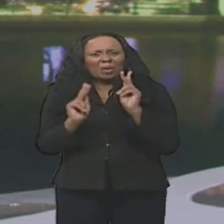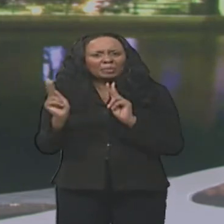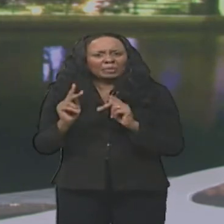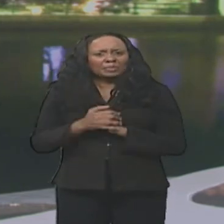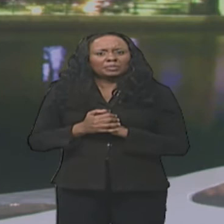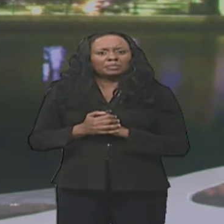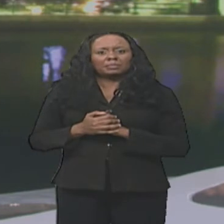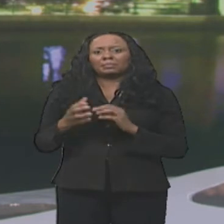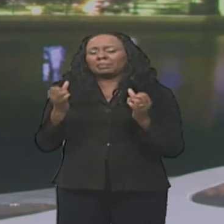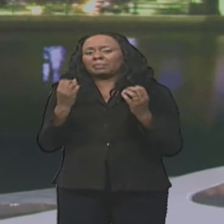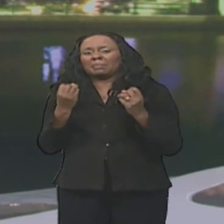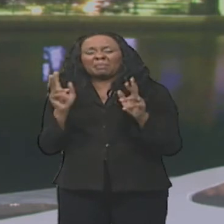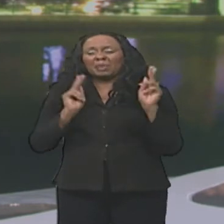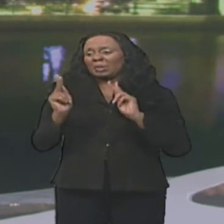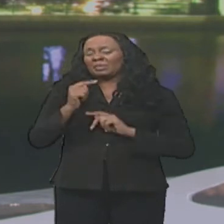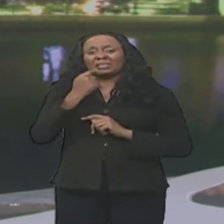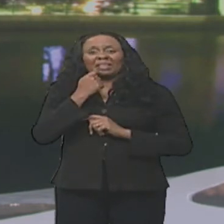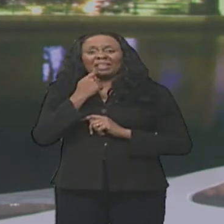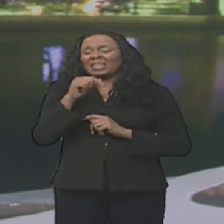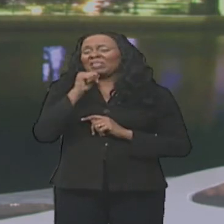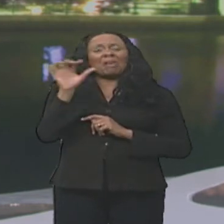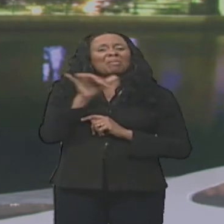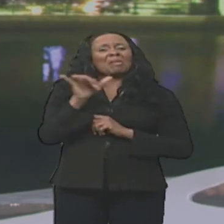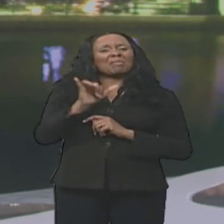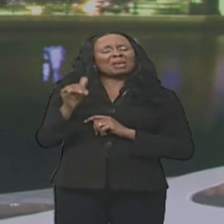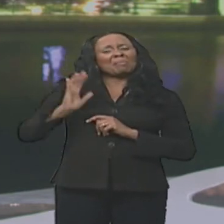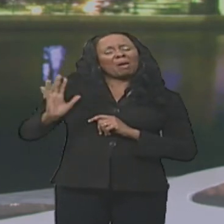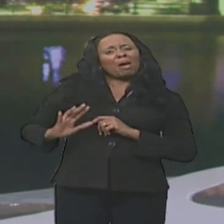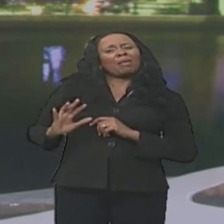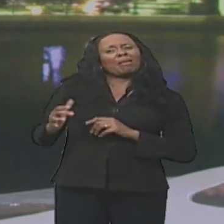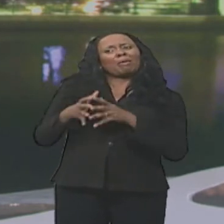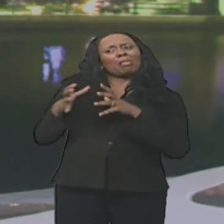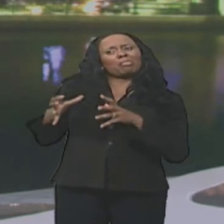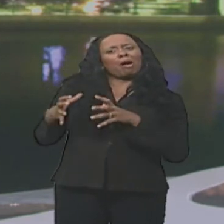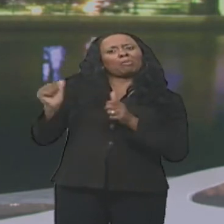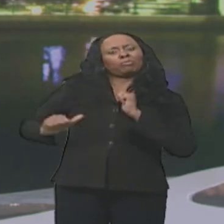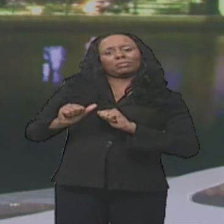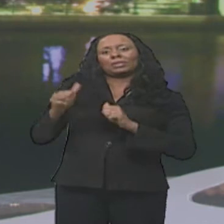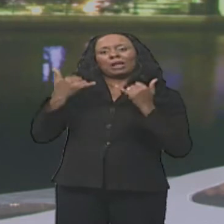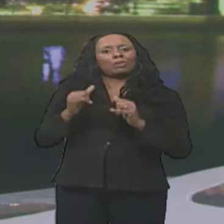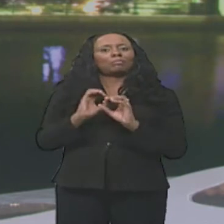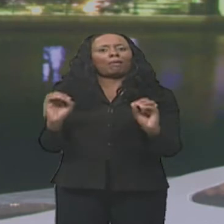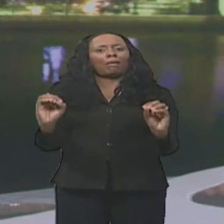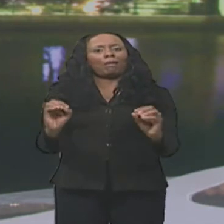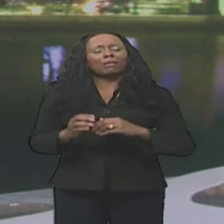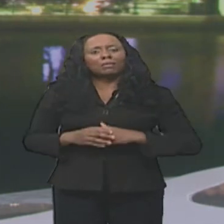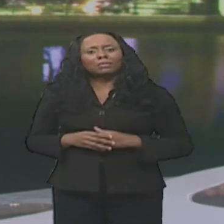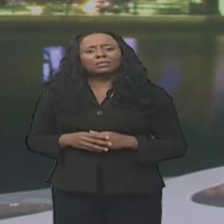competition, many people say the festival just isn't the same as years gone by. Our Sharika Griffith reports.